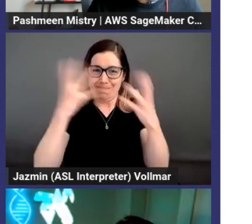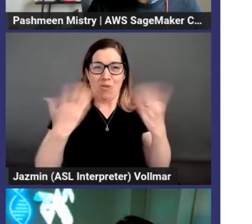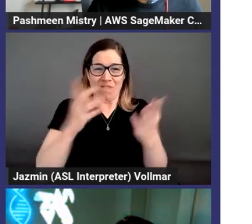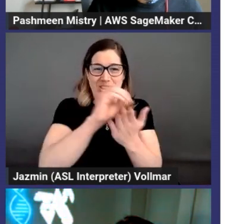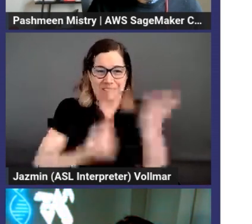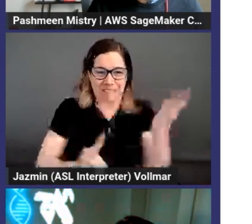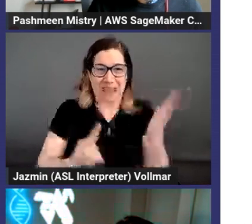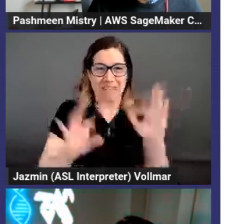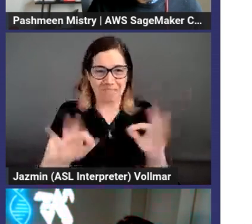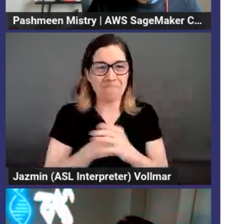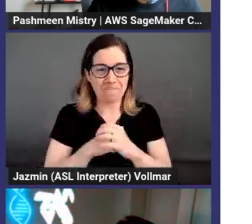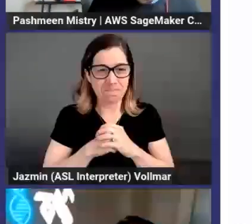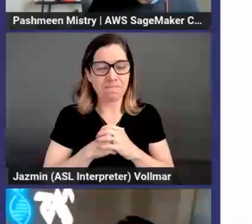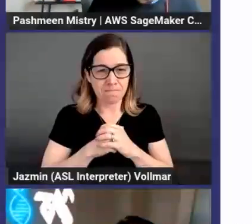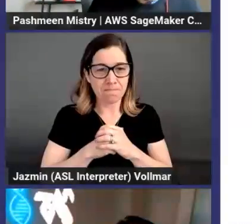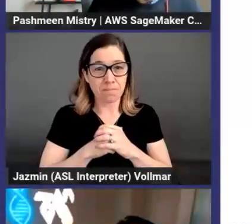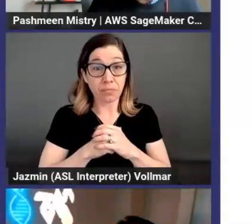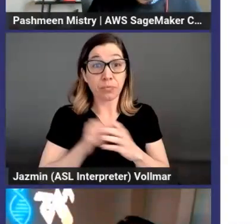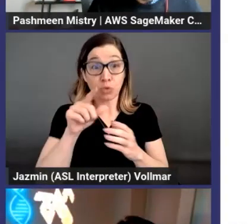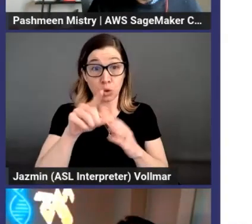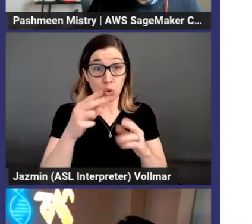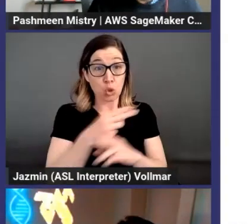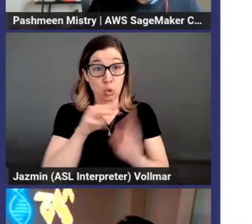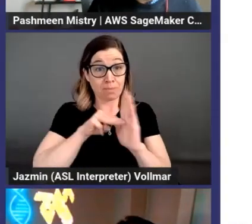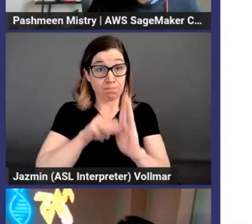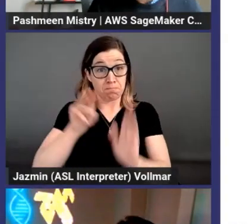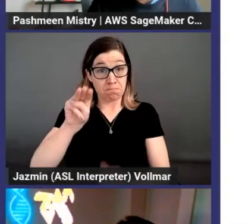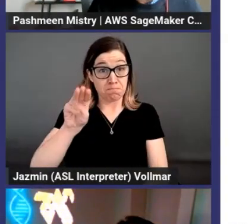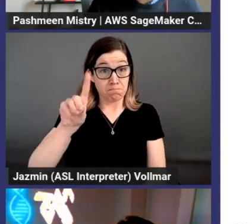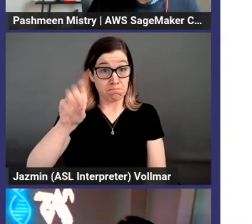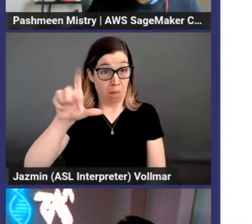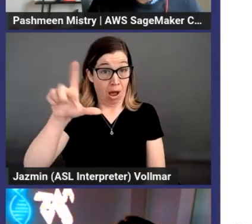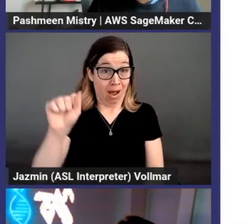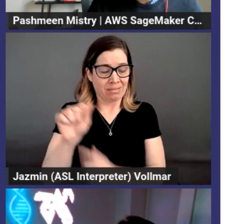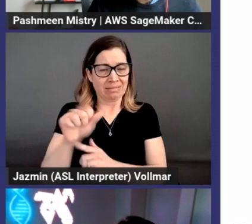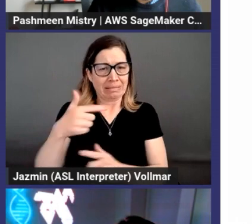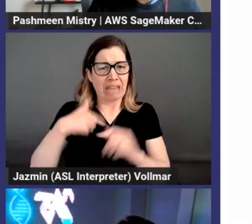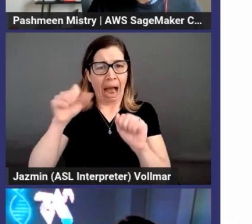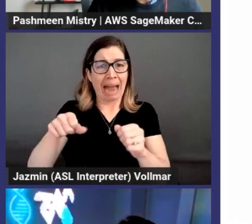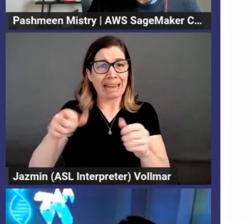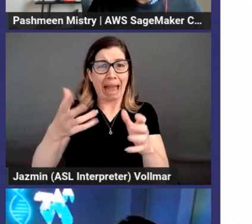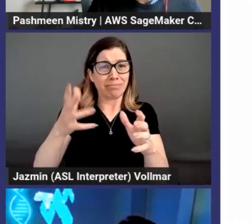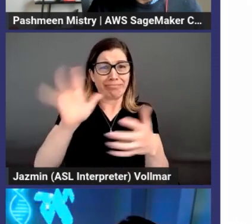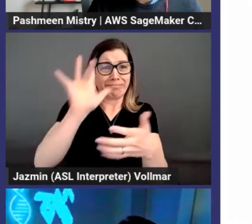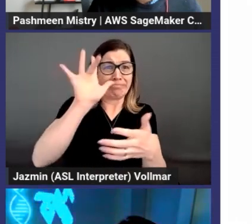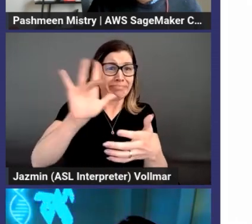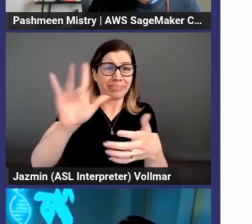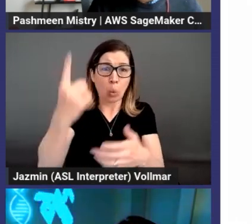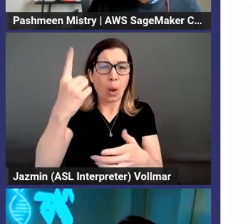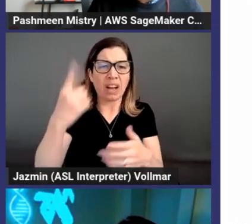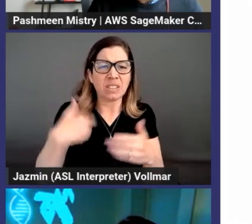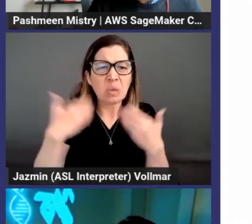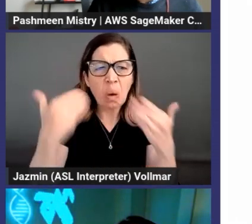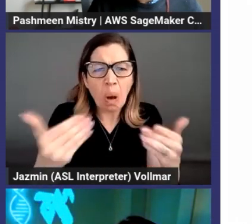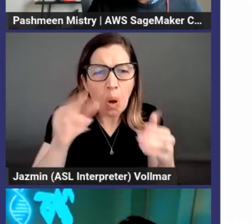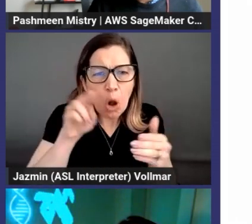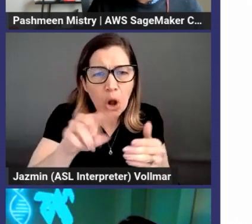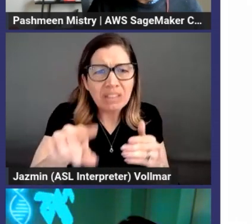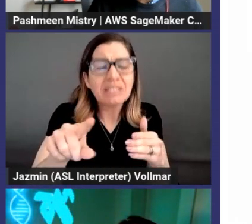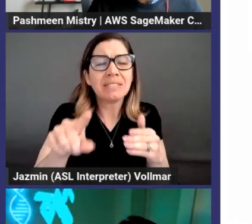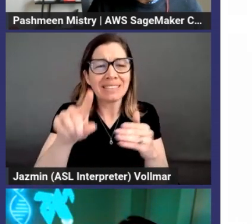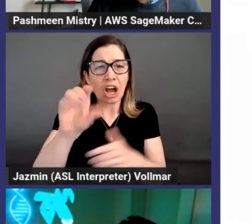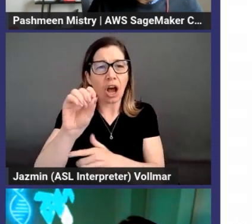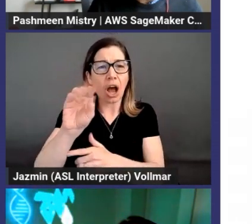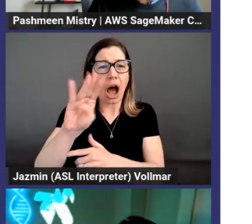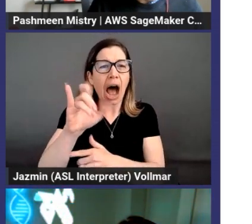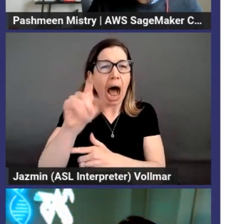So these are the ready-to-use models, right? So I can just click on any one of these, right? So let's go and look at object detection, right?